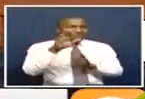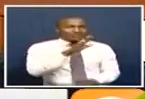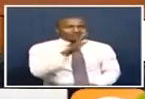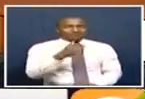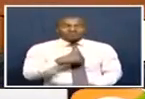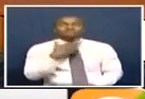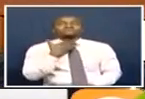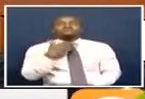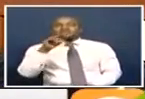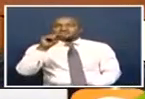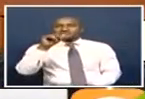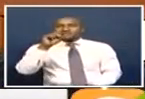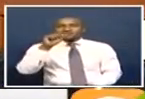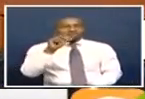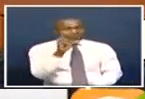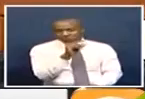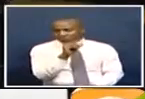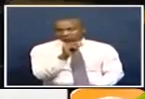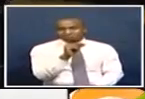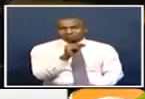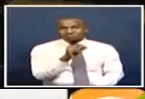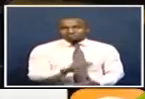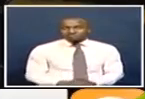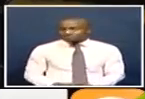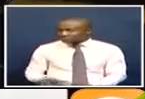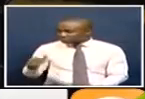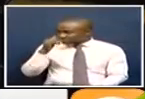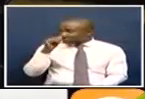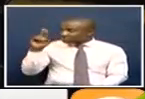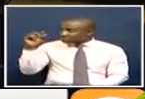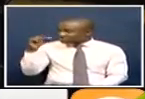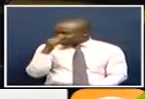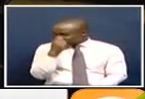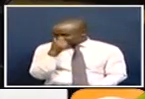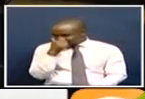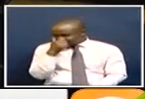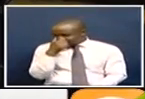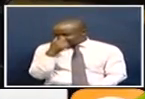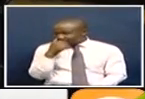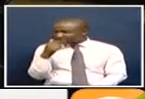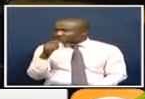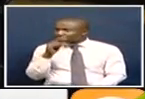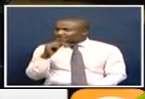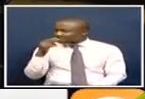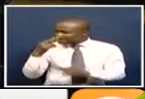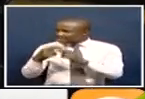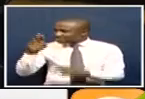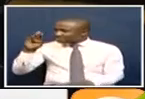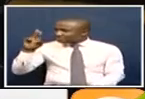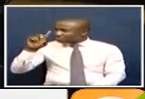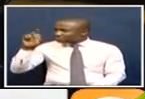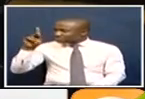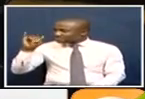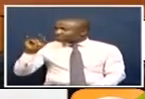become NASA. You know, doesn't work. Let's go over to Uasin Gishu. There's a young man called Buzeki going after